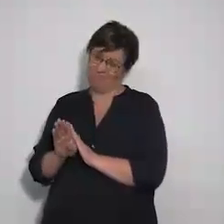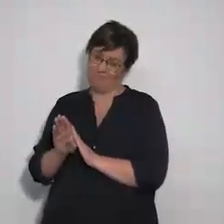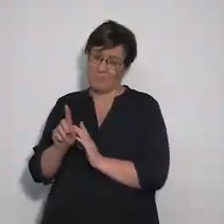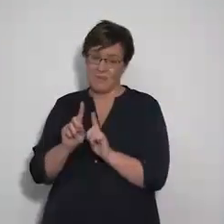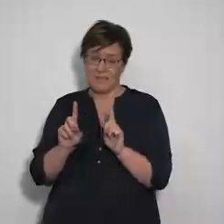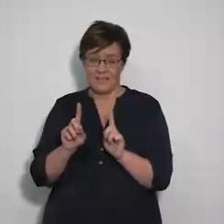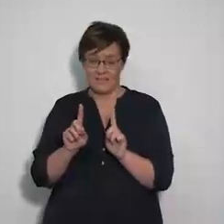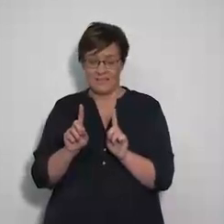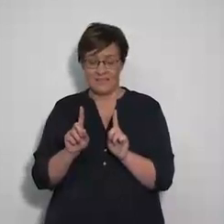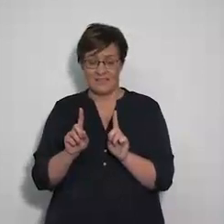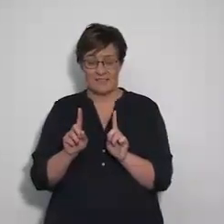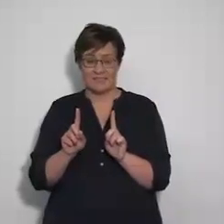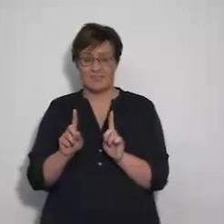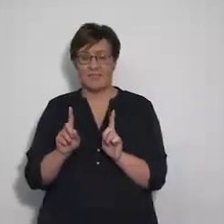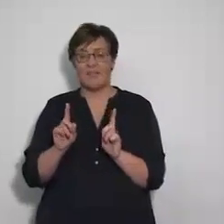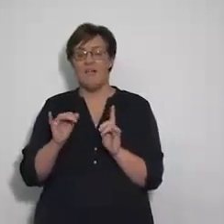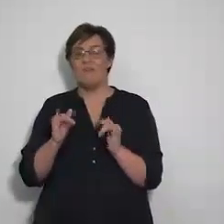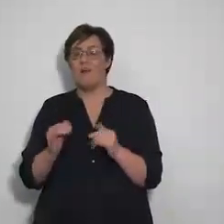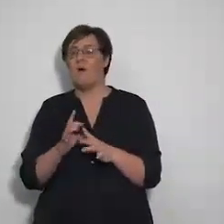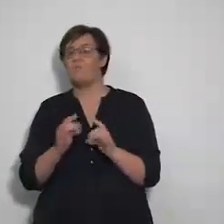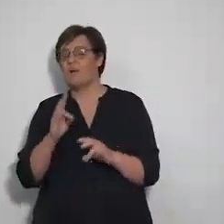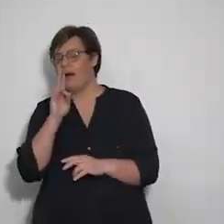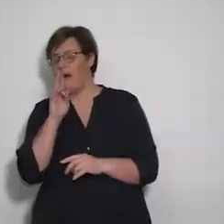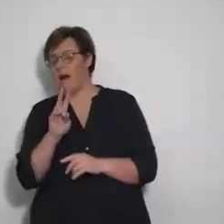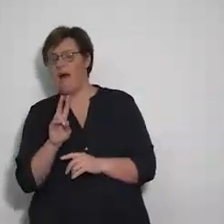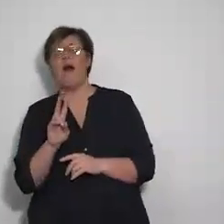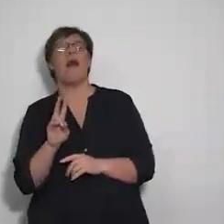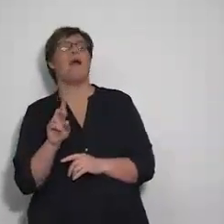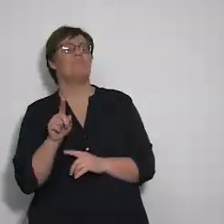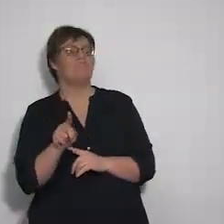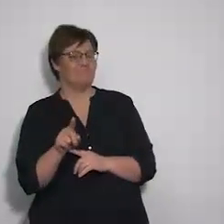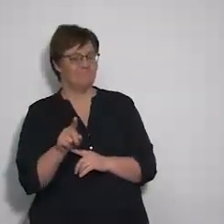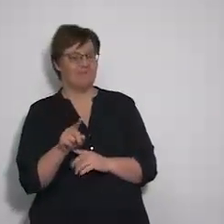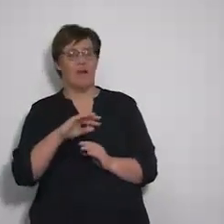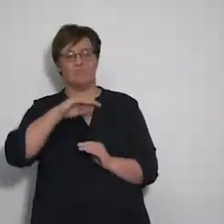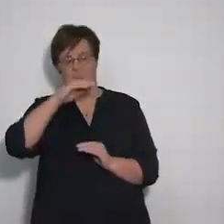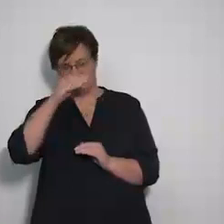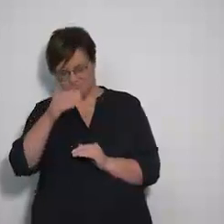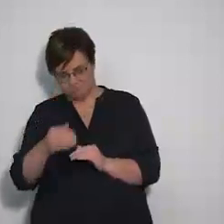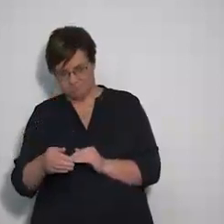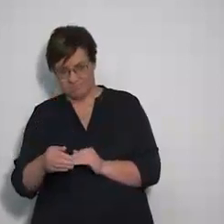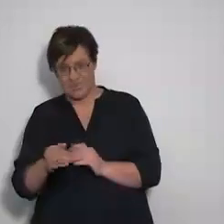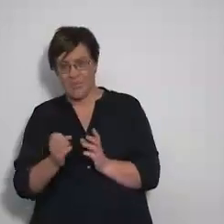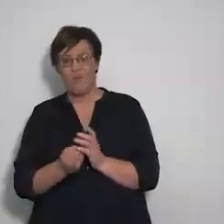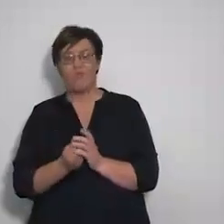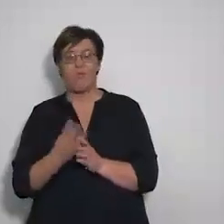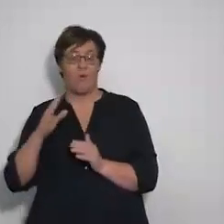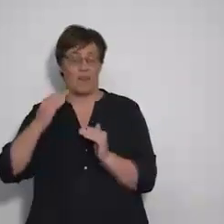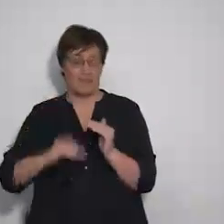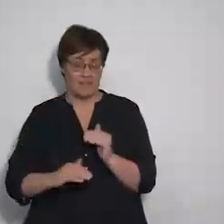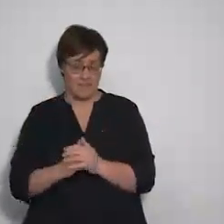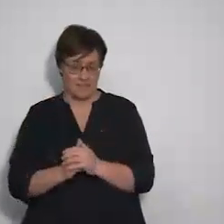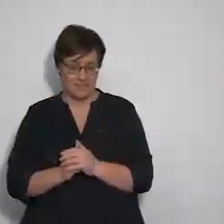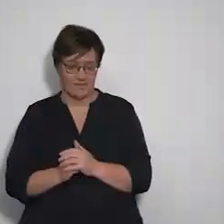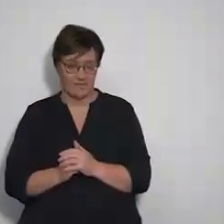accelerating. But we're now going to start showing a decrease in the